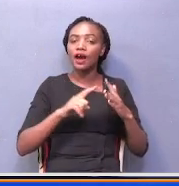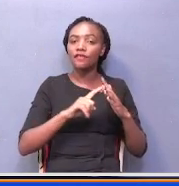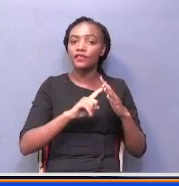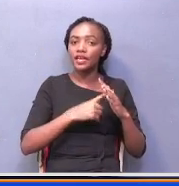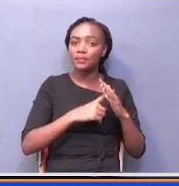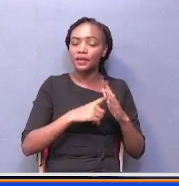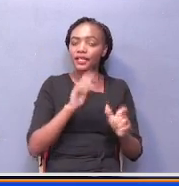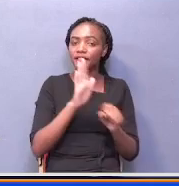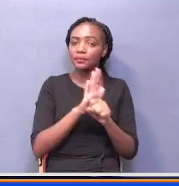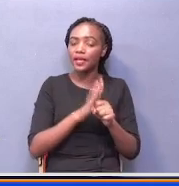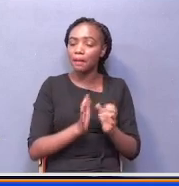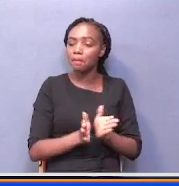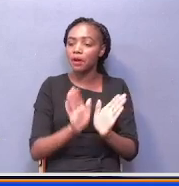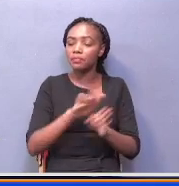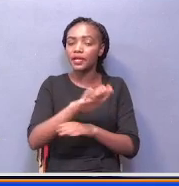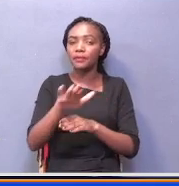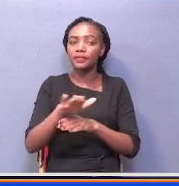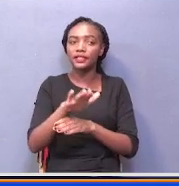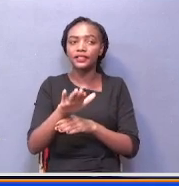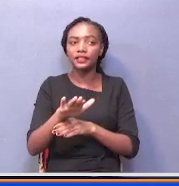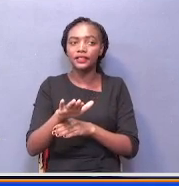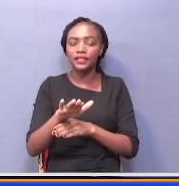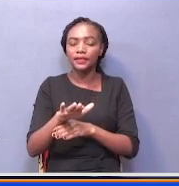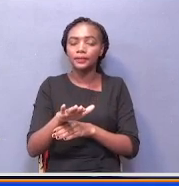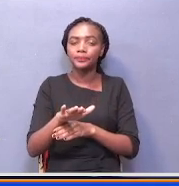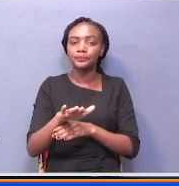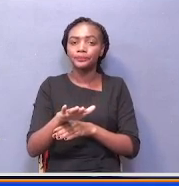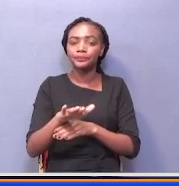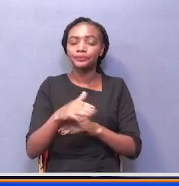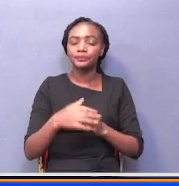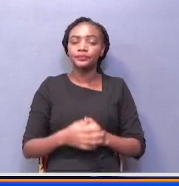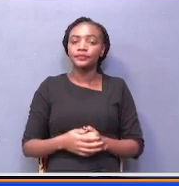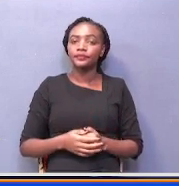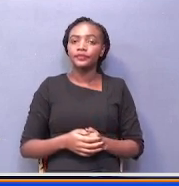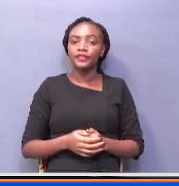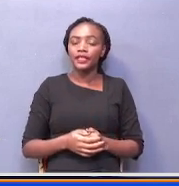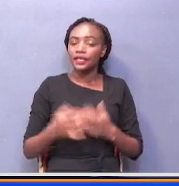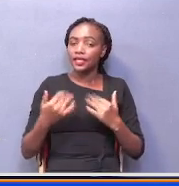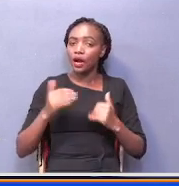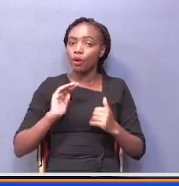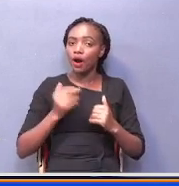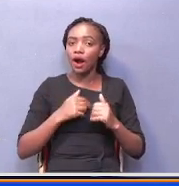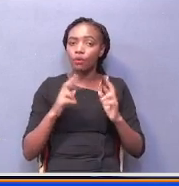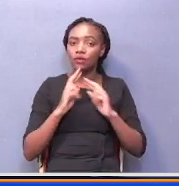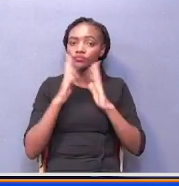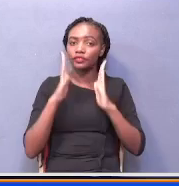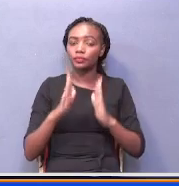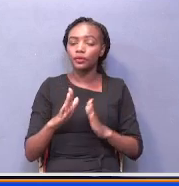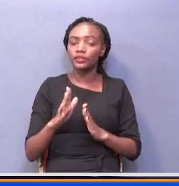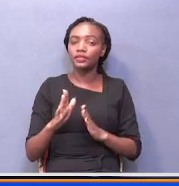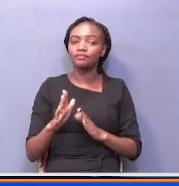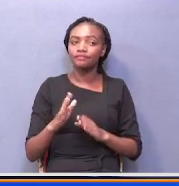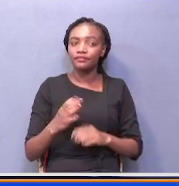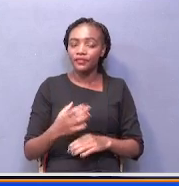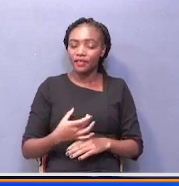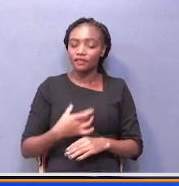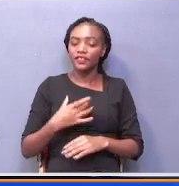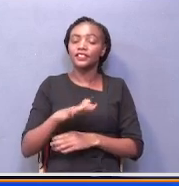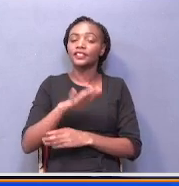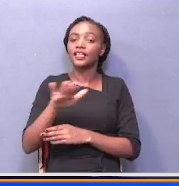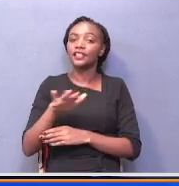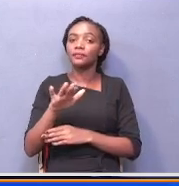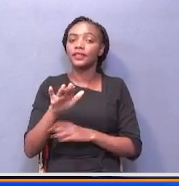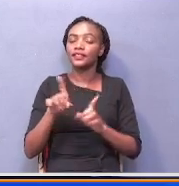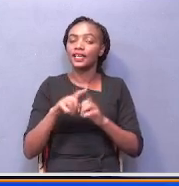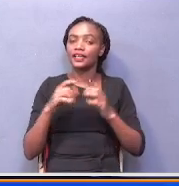most of the public spaces, Nairobi has been undergoing a facelift of its own. Our reporter David Mudhoka took a trip around the capital and now